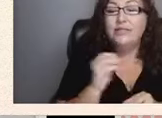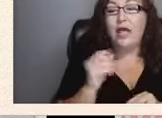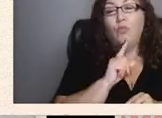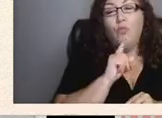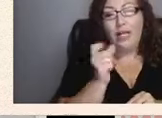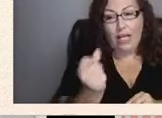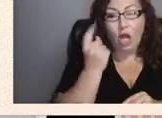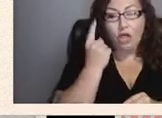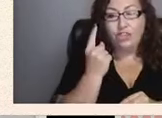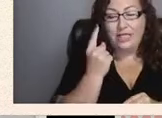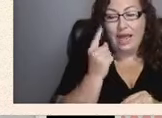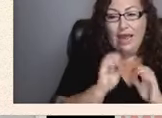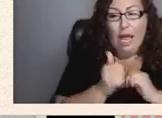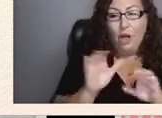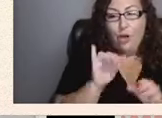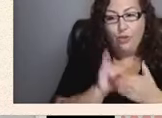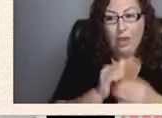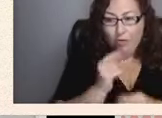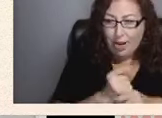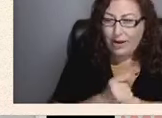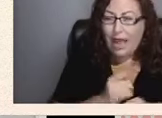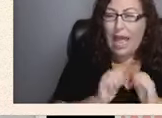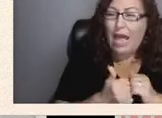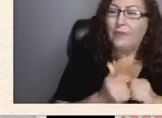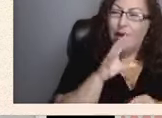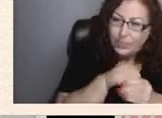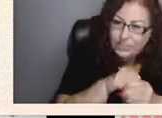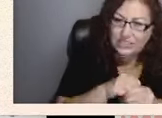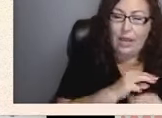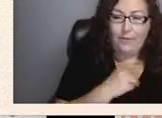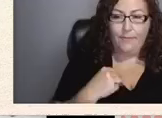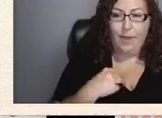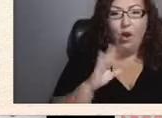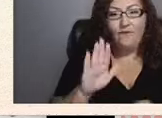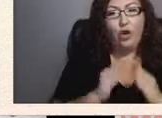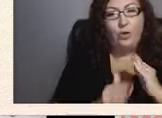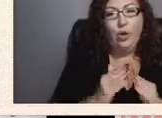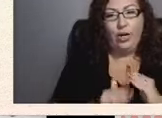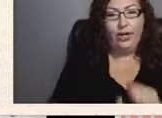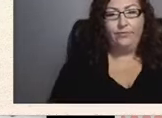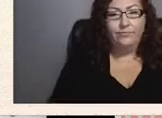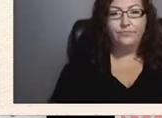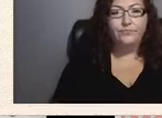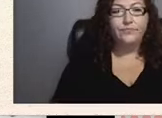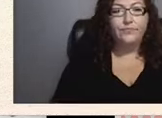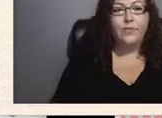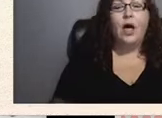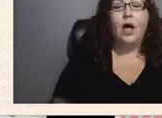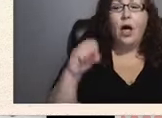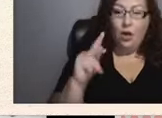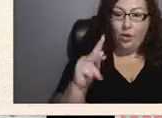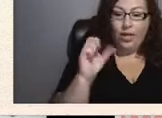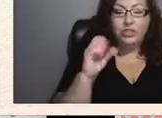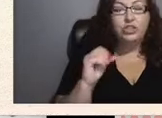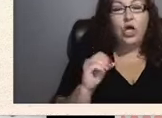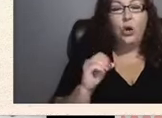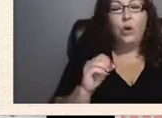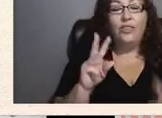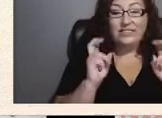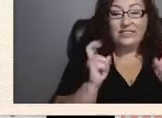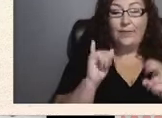understand how to do that, right? How to be a participating member of your community. All right, so the topics that we